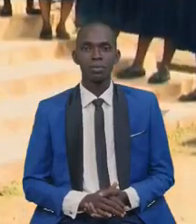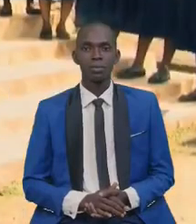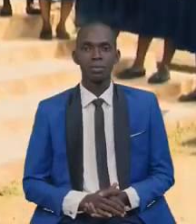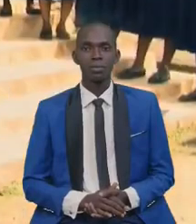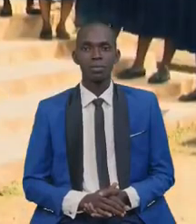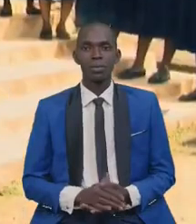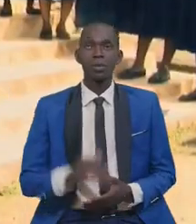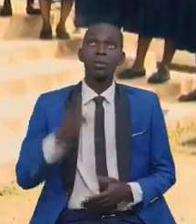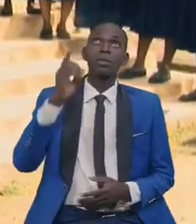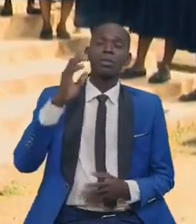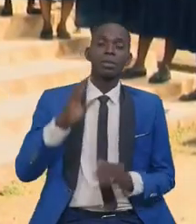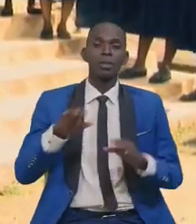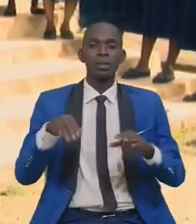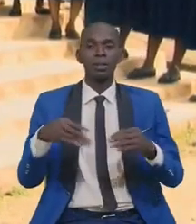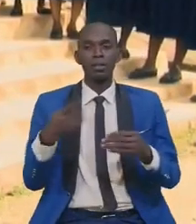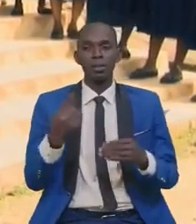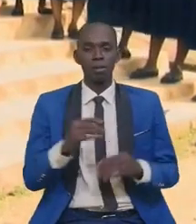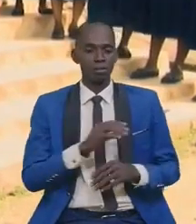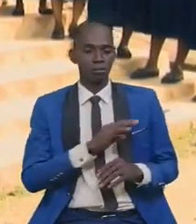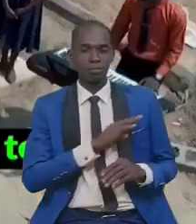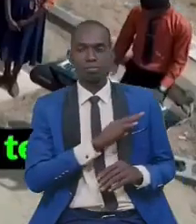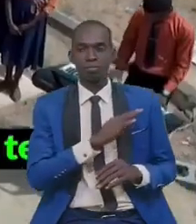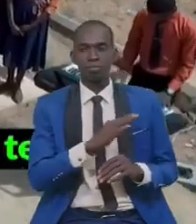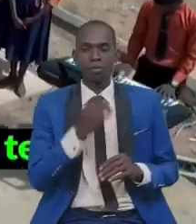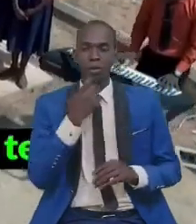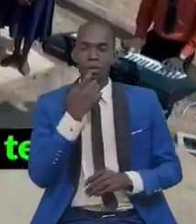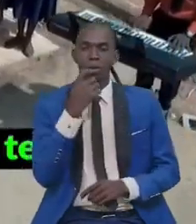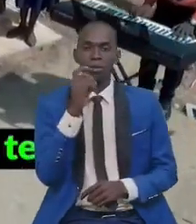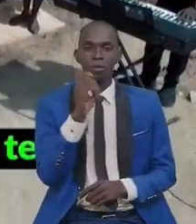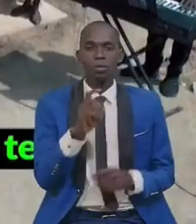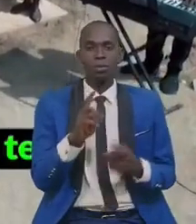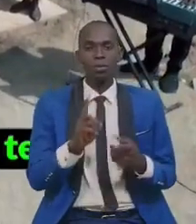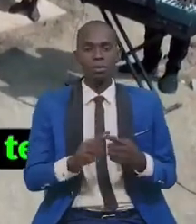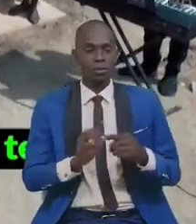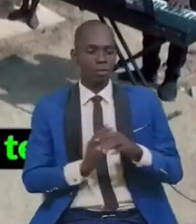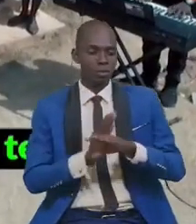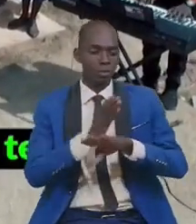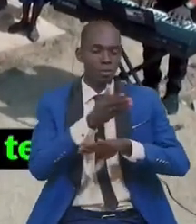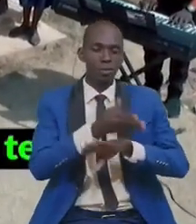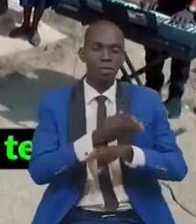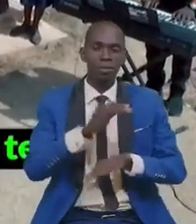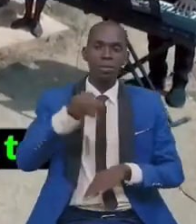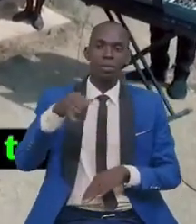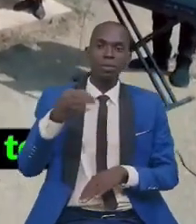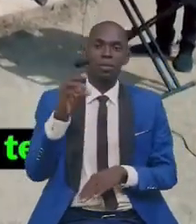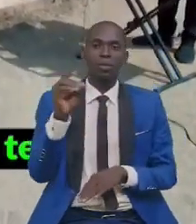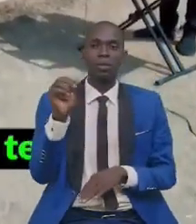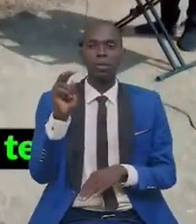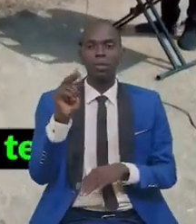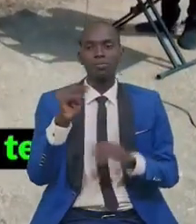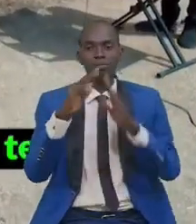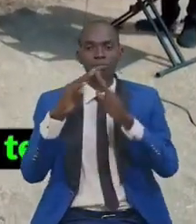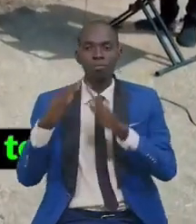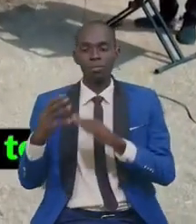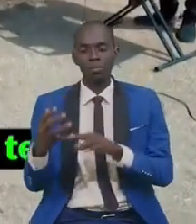God gave the boat command to cross the Jordan and take the land.